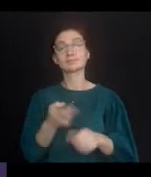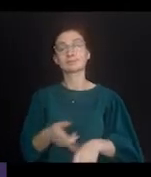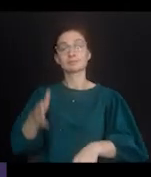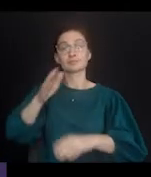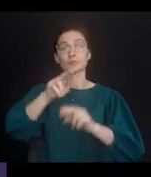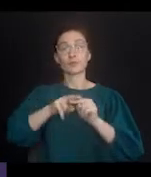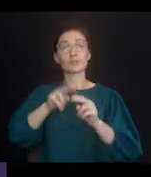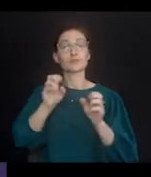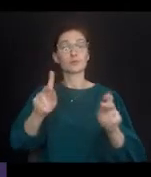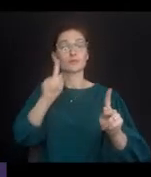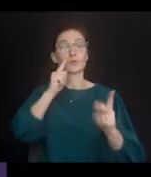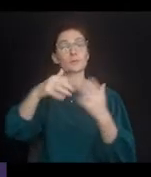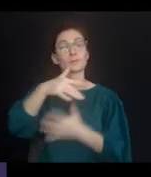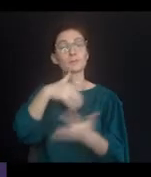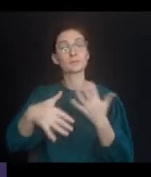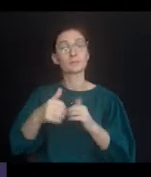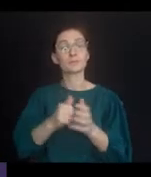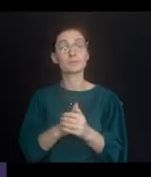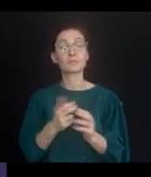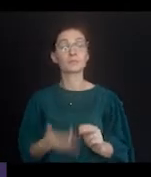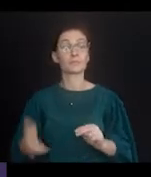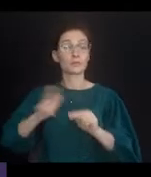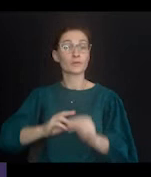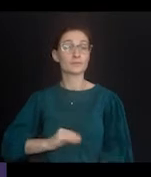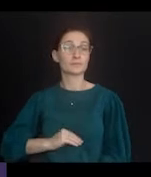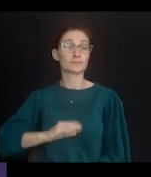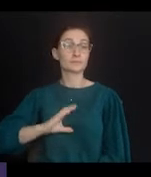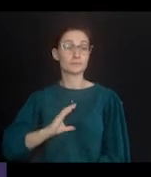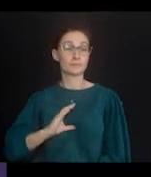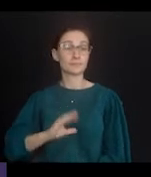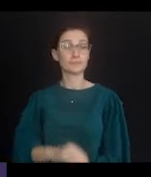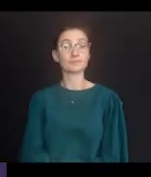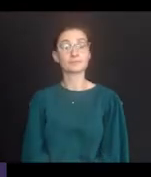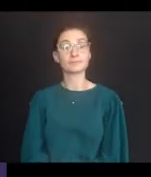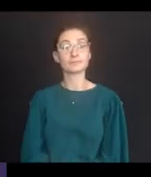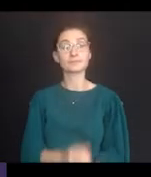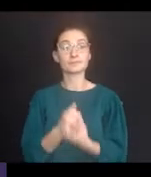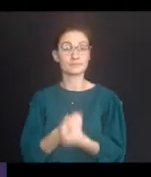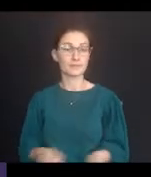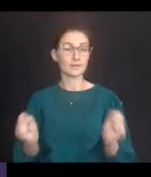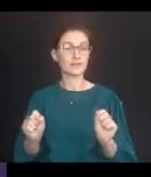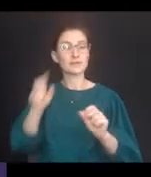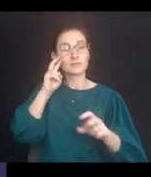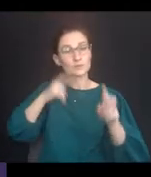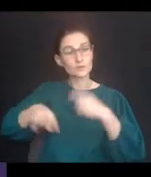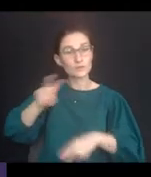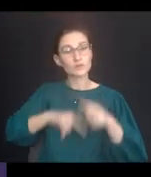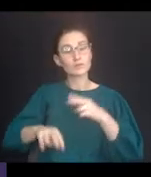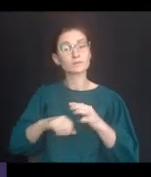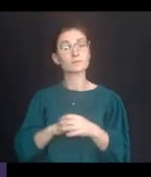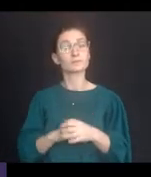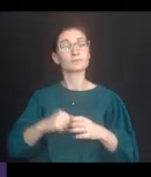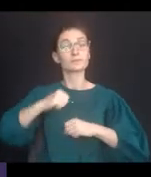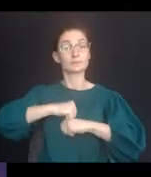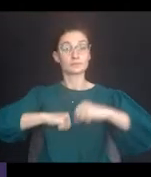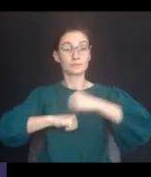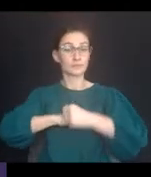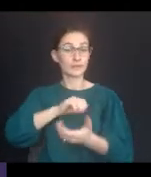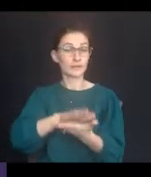Increased opportunity for socialization with peers. Increased self-esteem and sense of belonging. Safety and supervision.